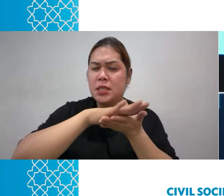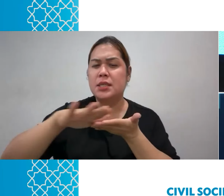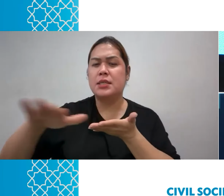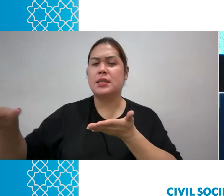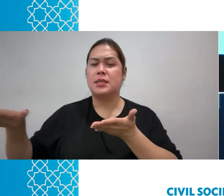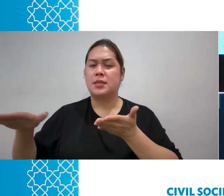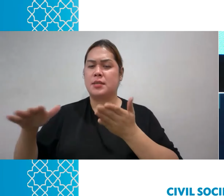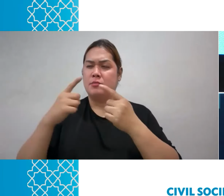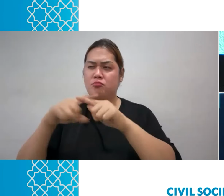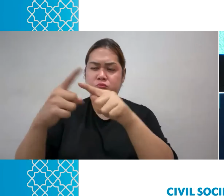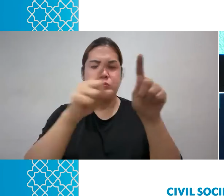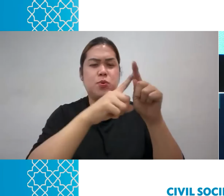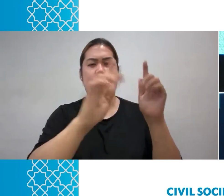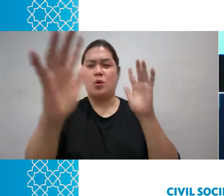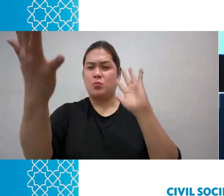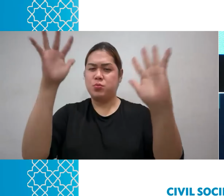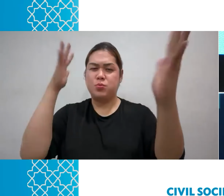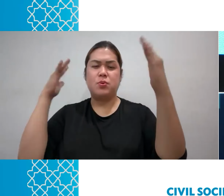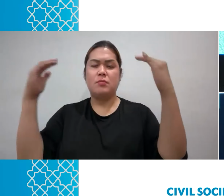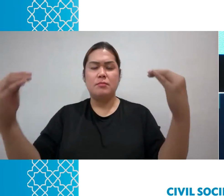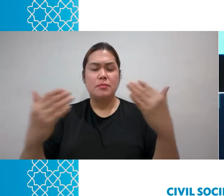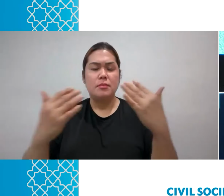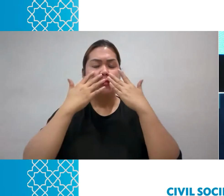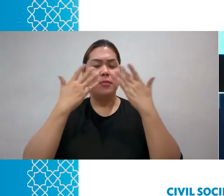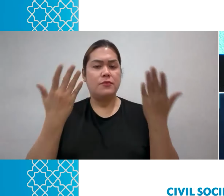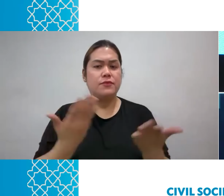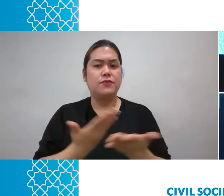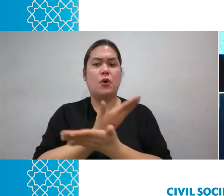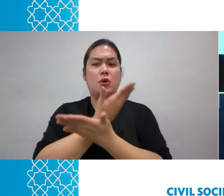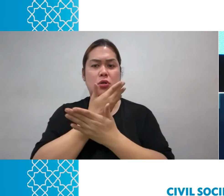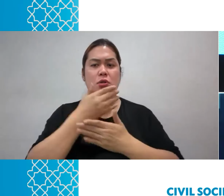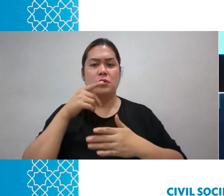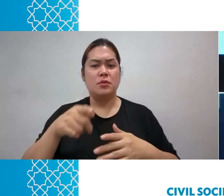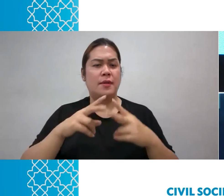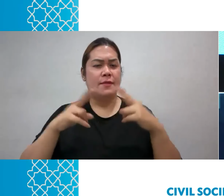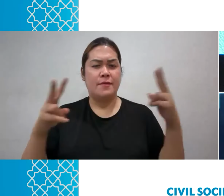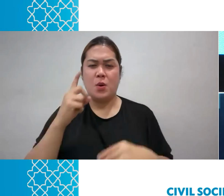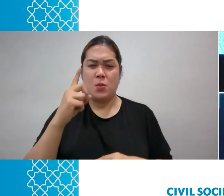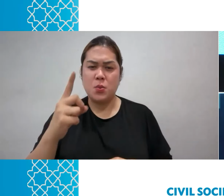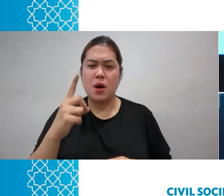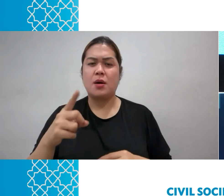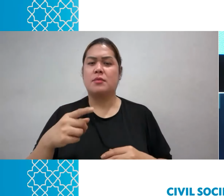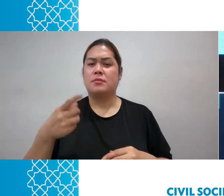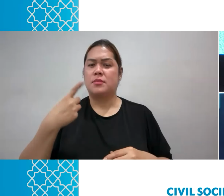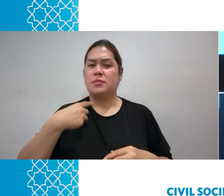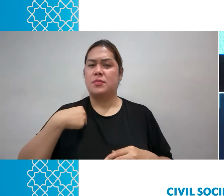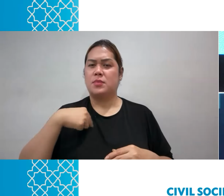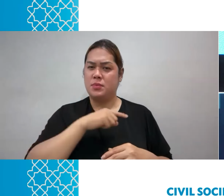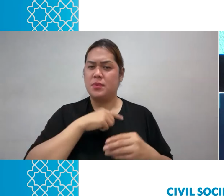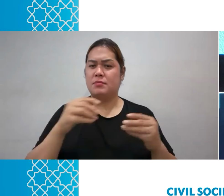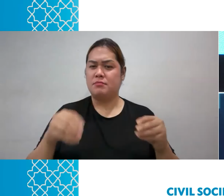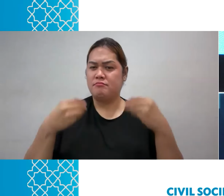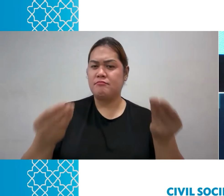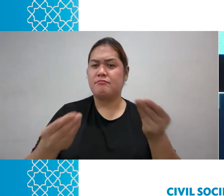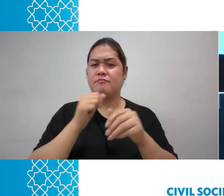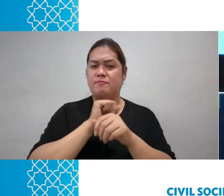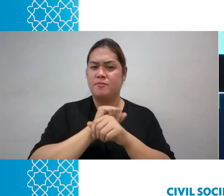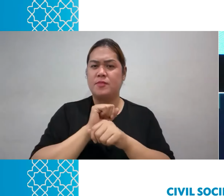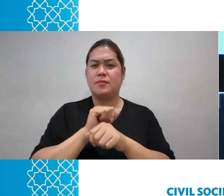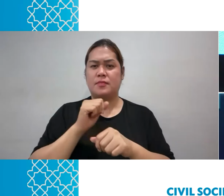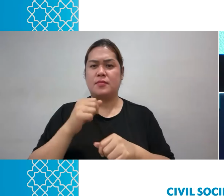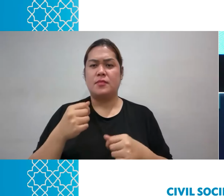one powerful tool that we have and we are very proud of. And I can show a glimpse of like the community engagement part. So